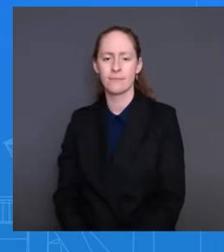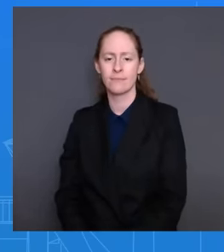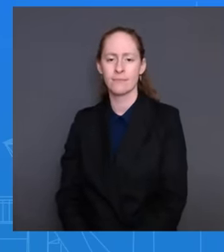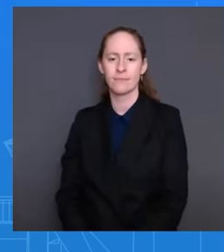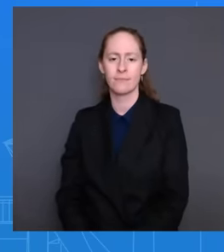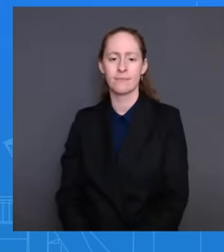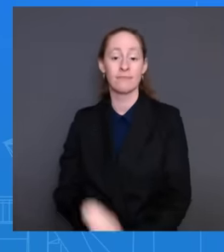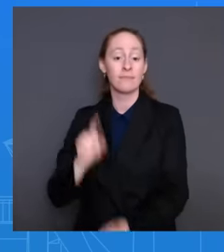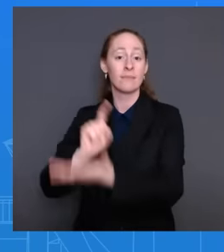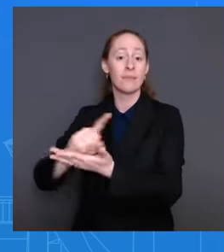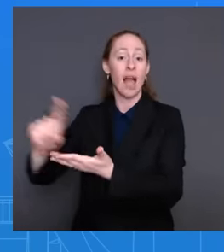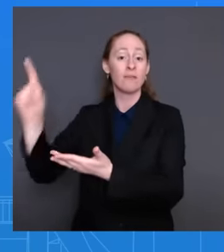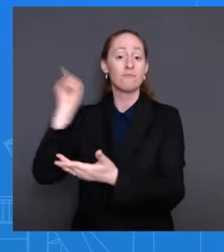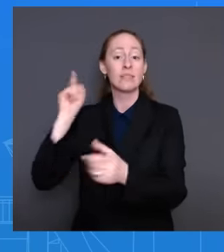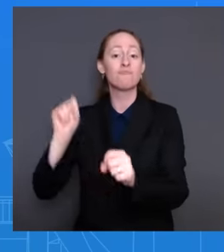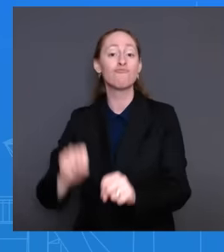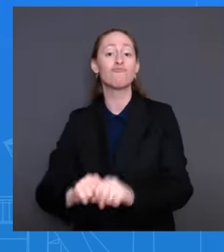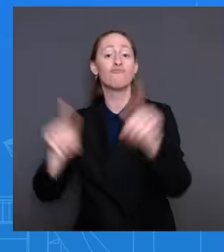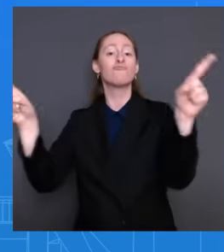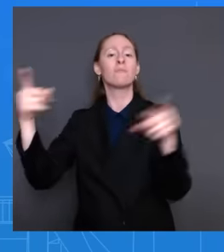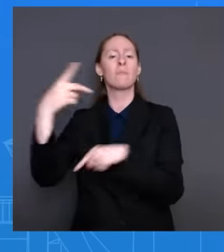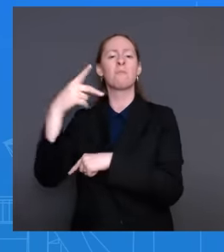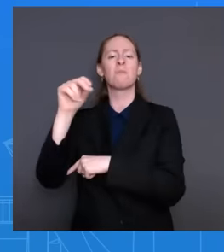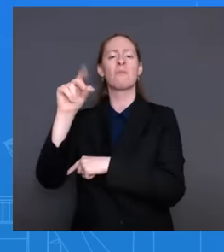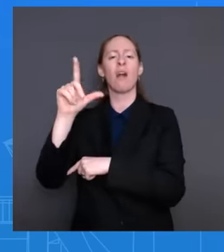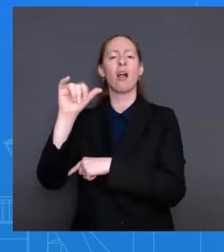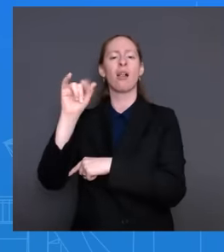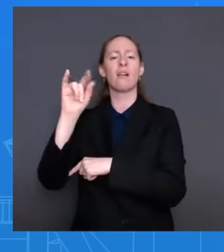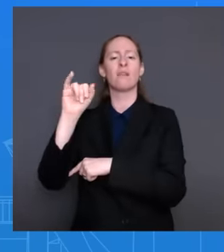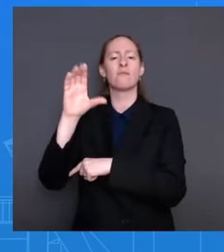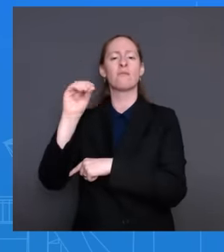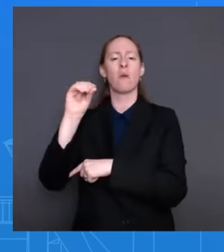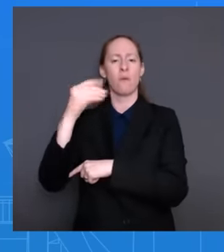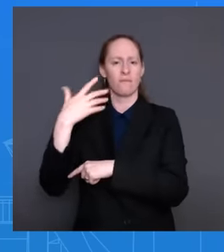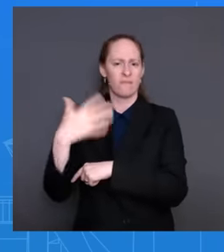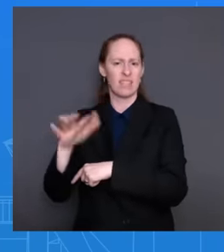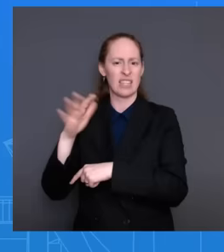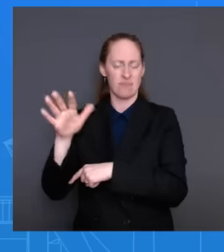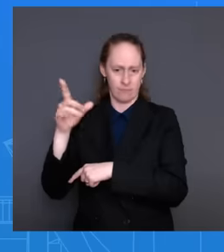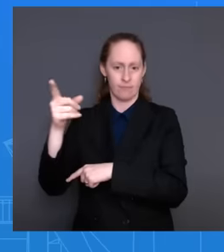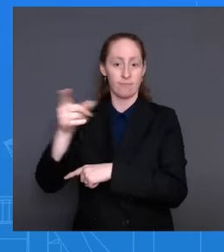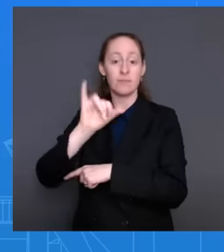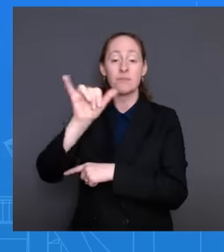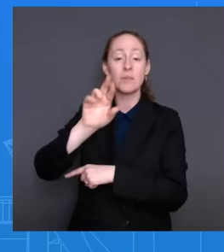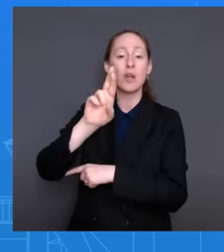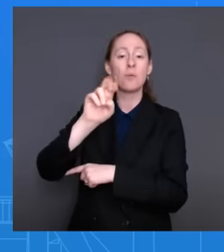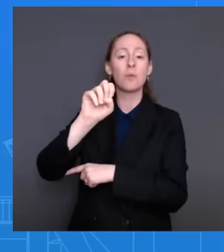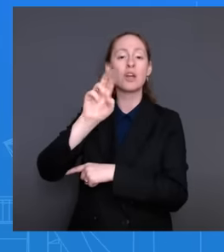Consult. Reuters had a poll as well on that same day. 84% support background checks for all firearm